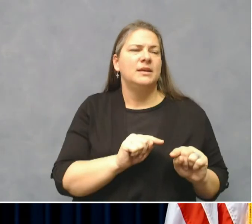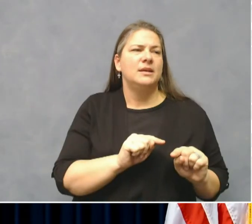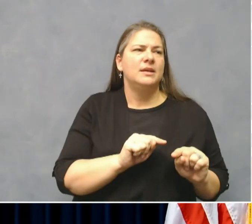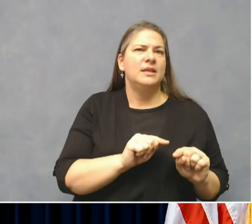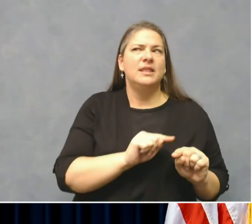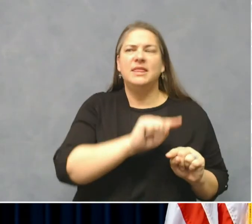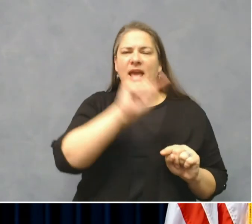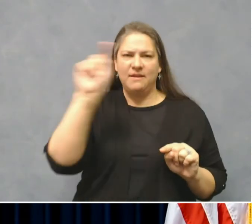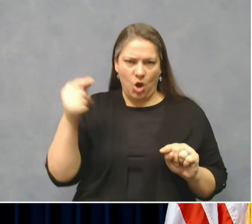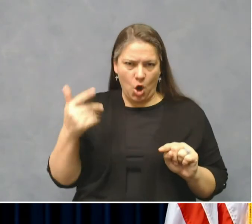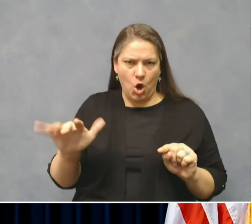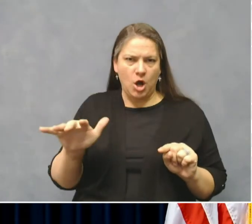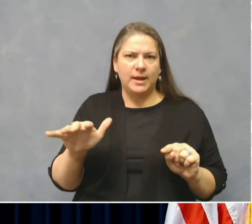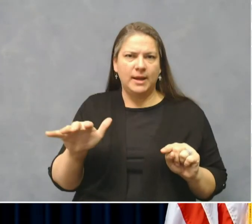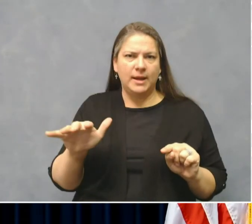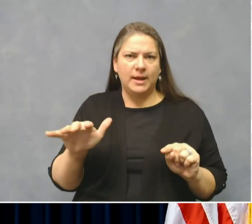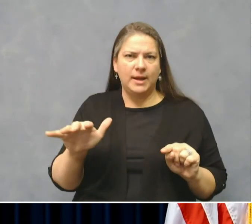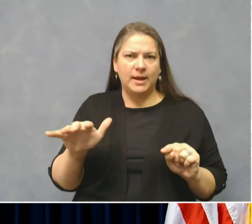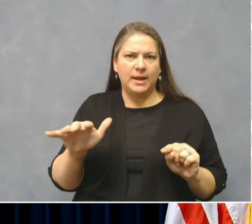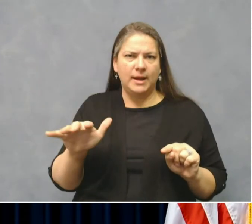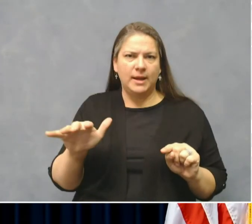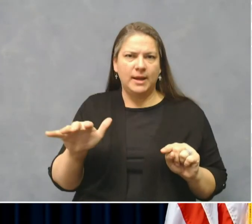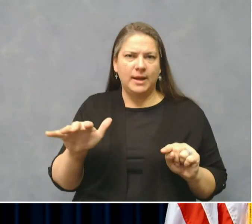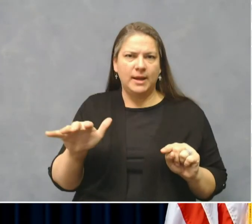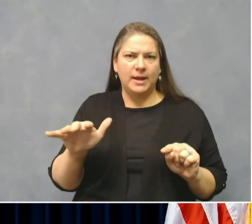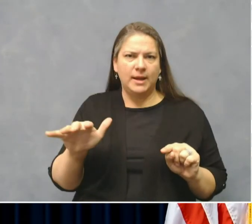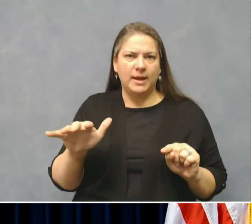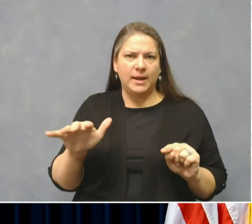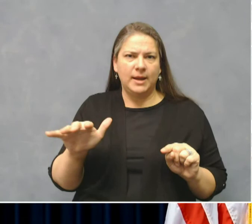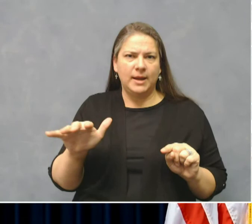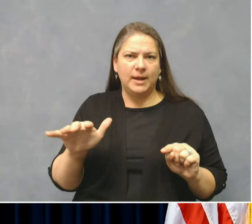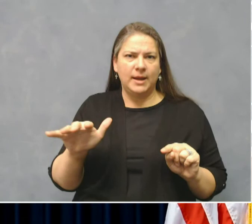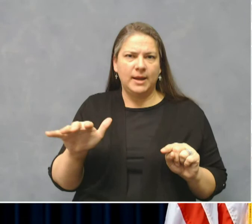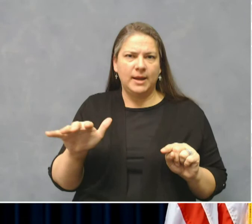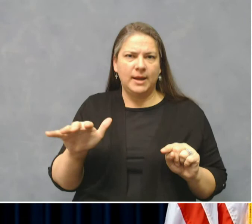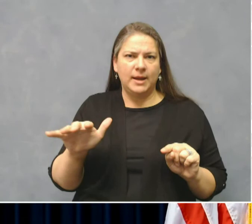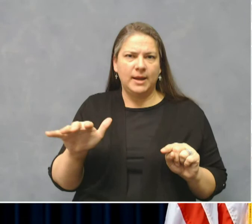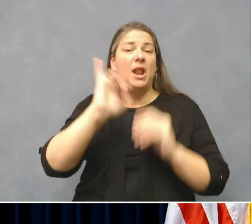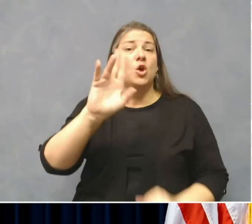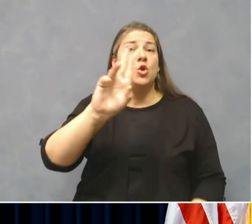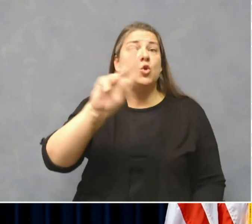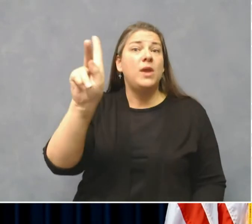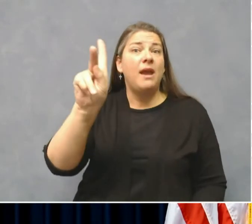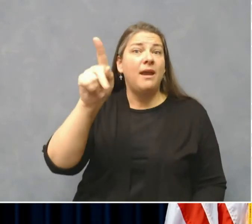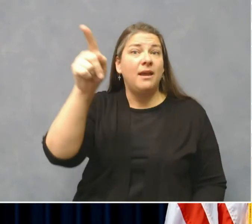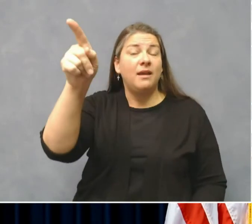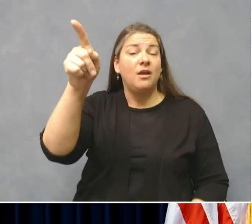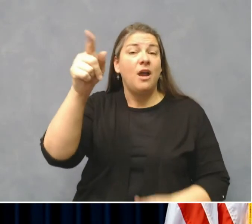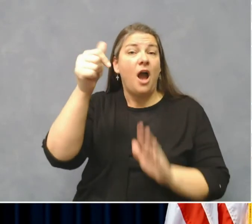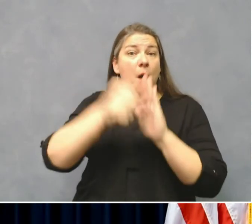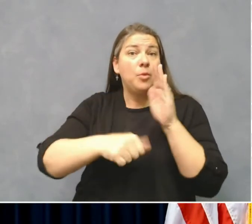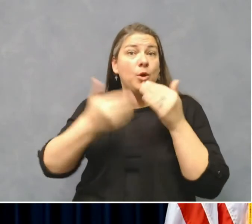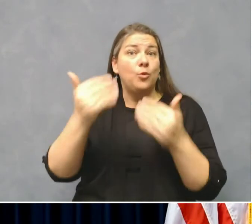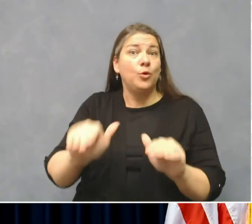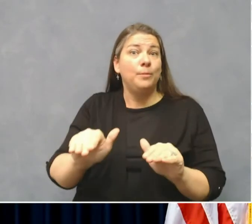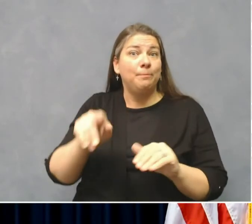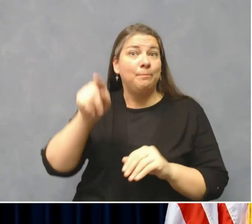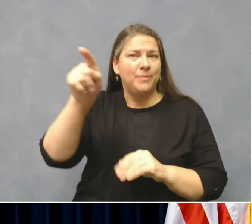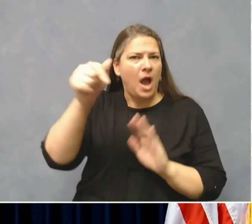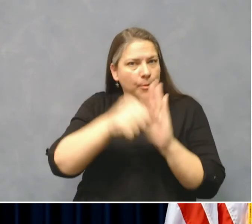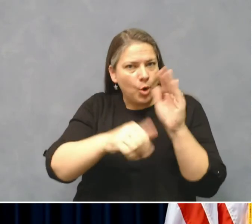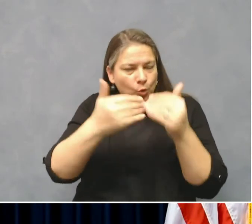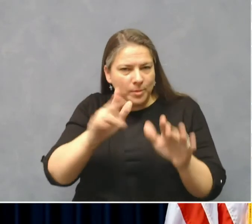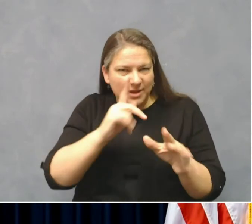running a real risk of going over capacity. are important rooms, to have